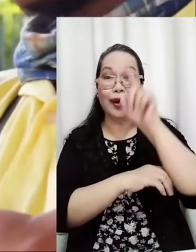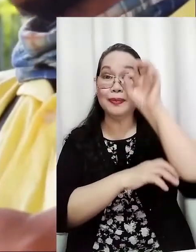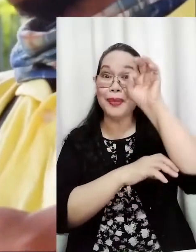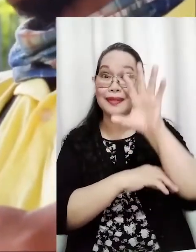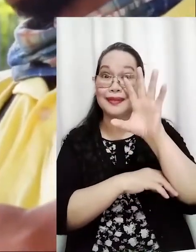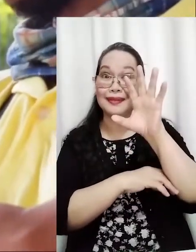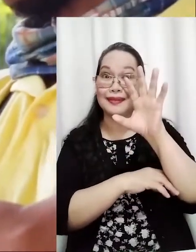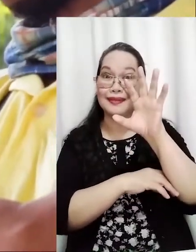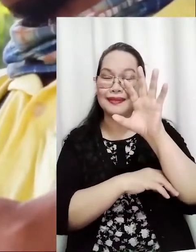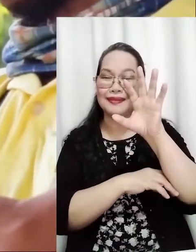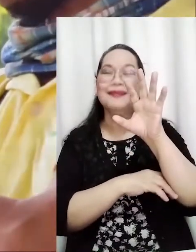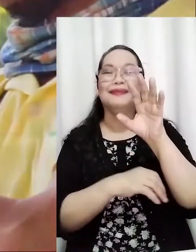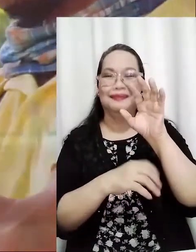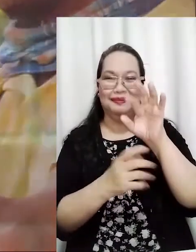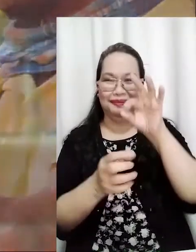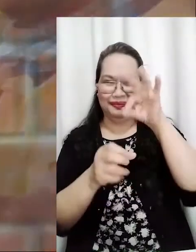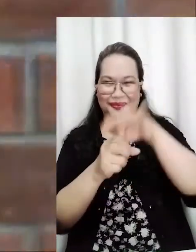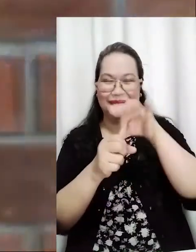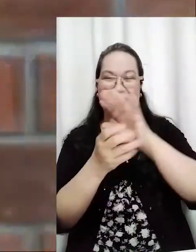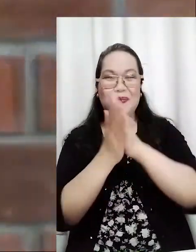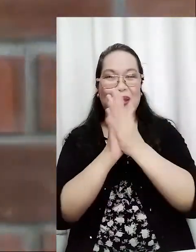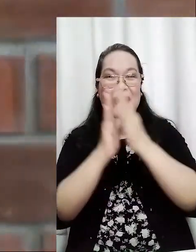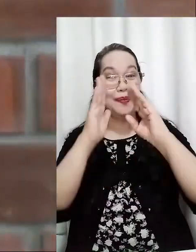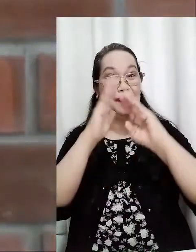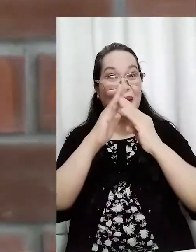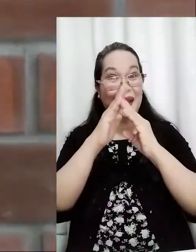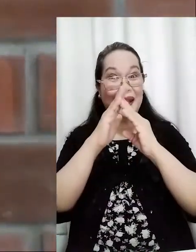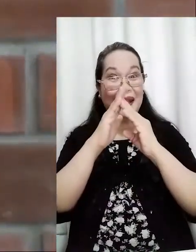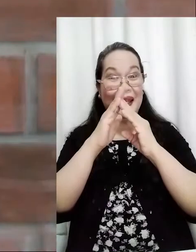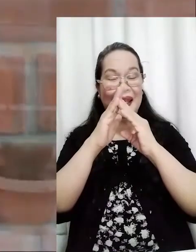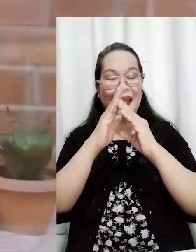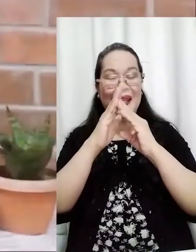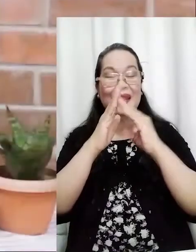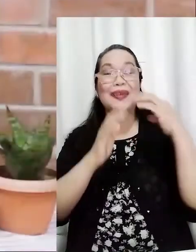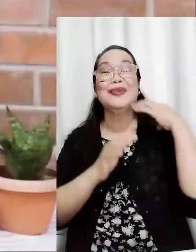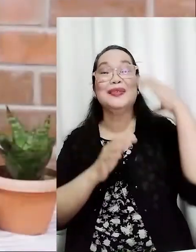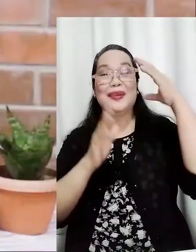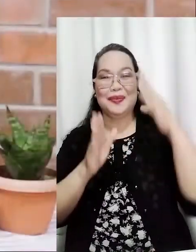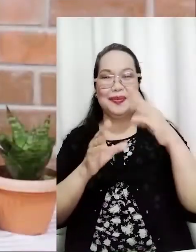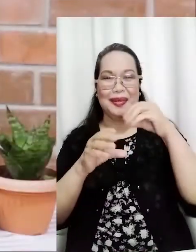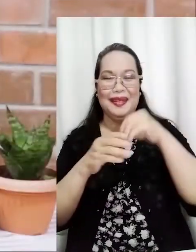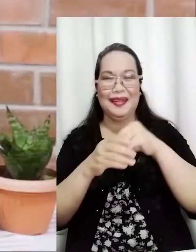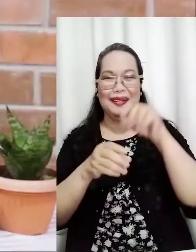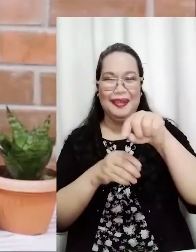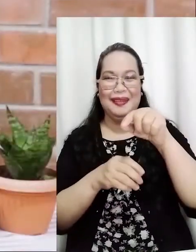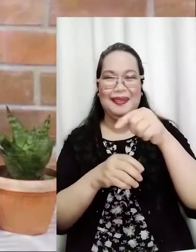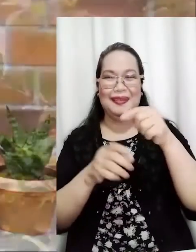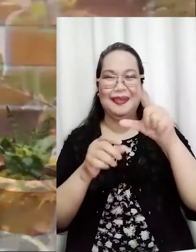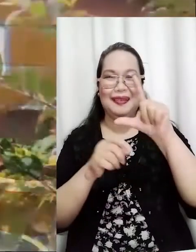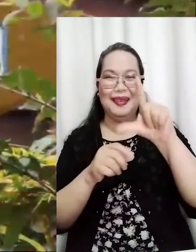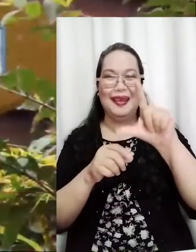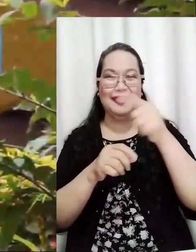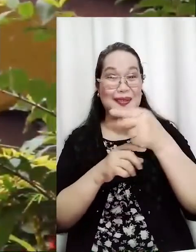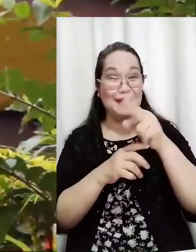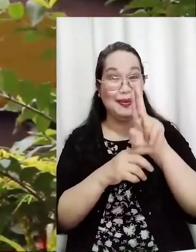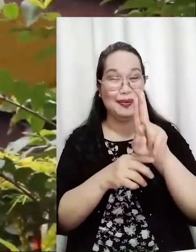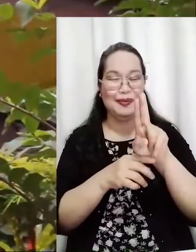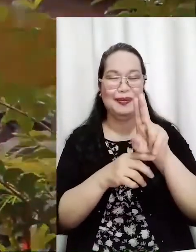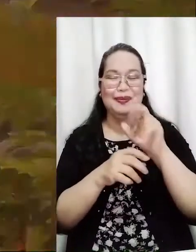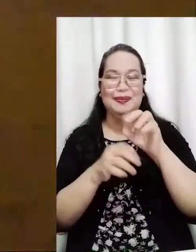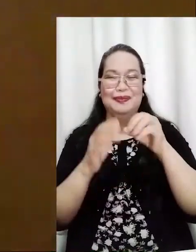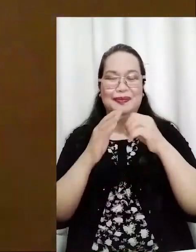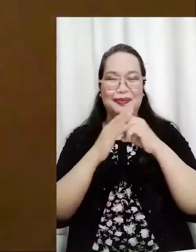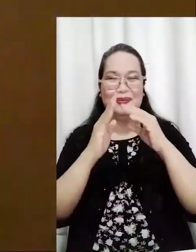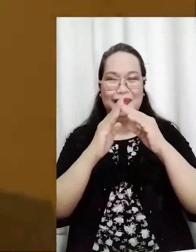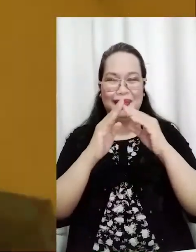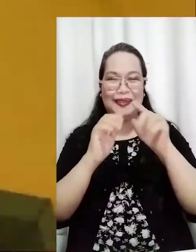as barangay chairman in the local government. And so when Pastor Puy at Sagayan, I was the leader of